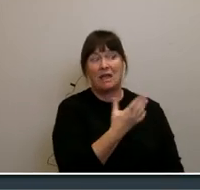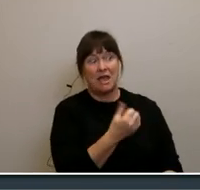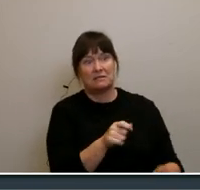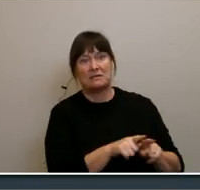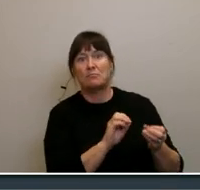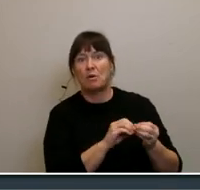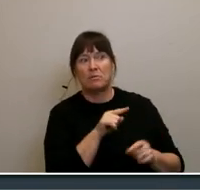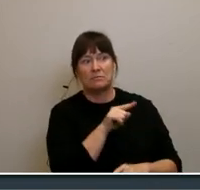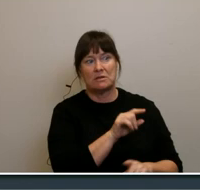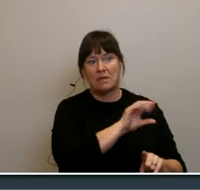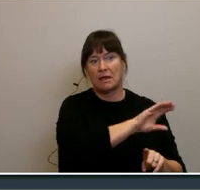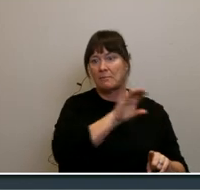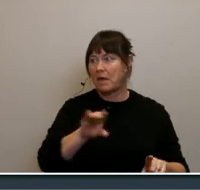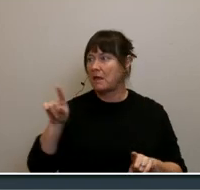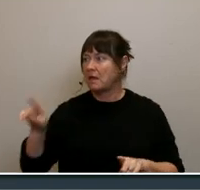same problems.